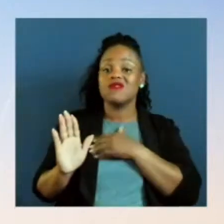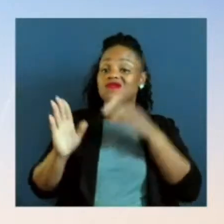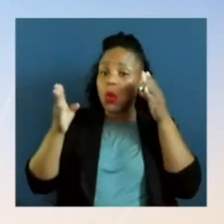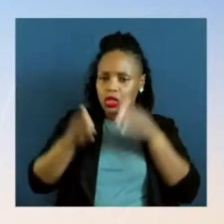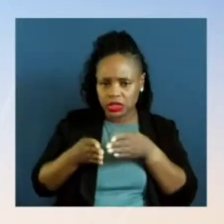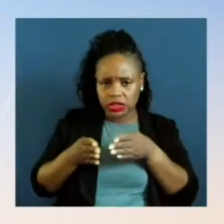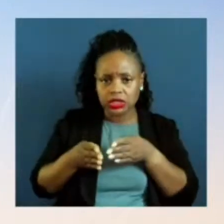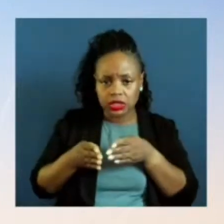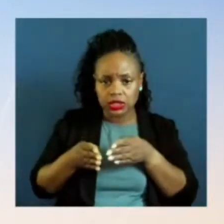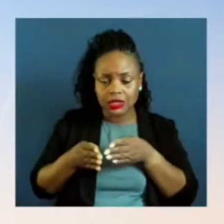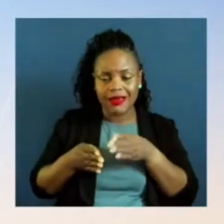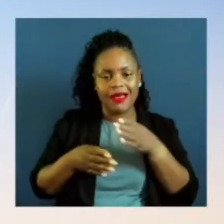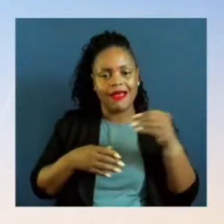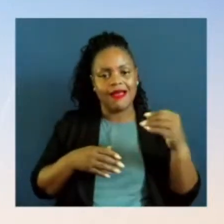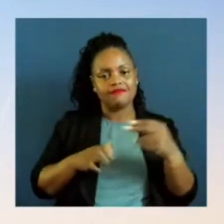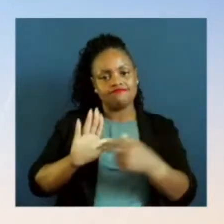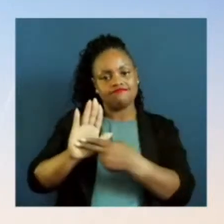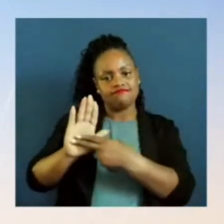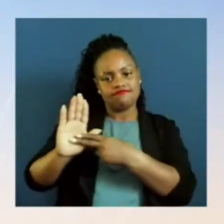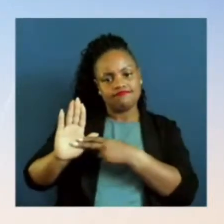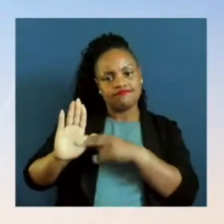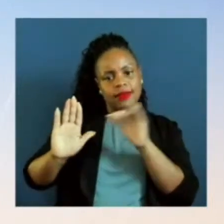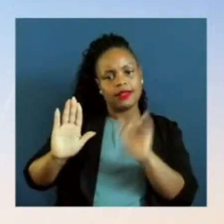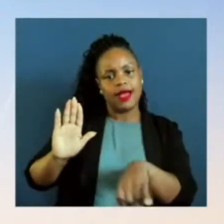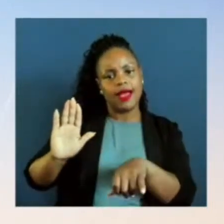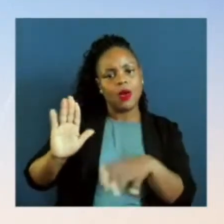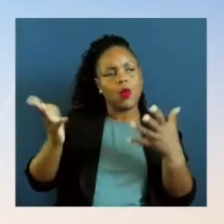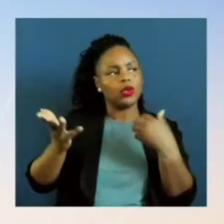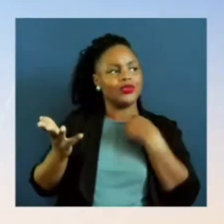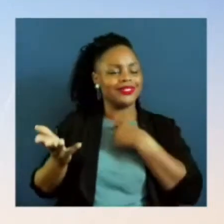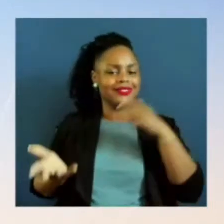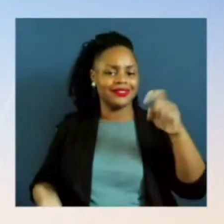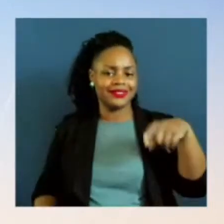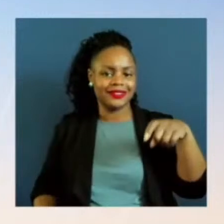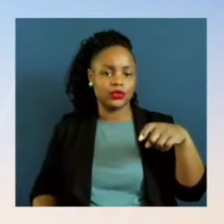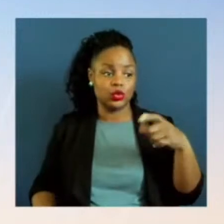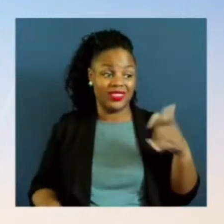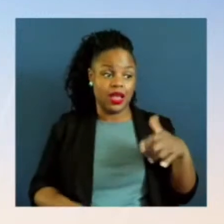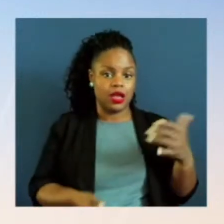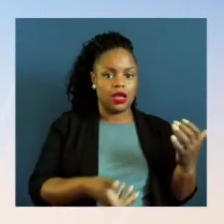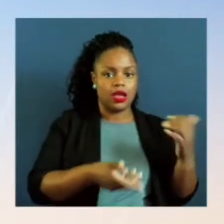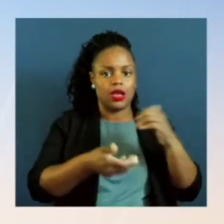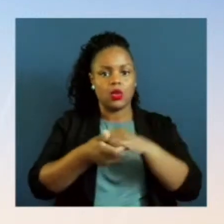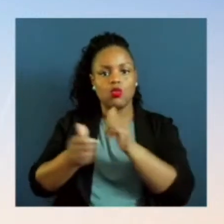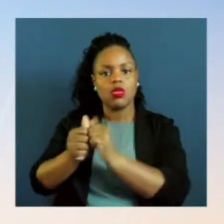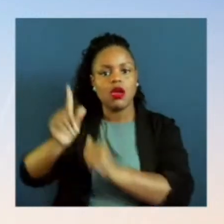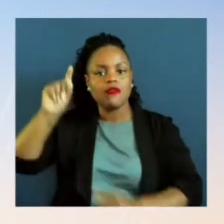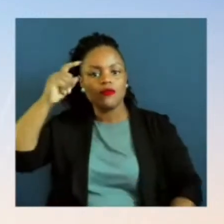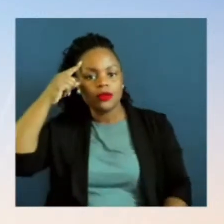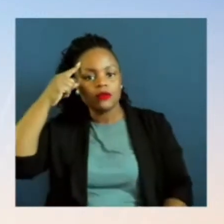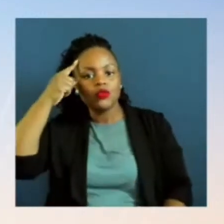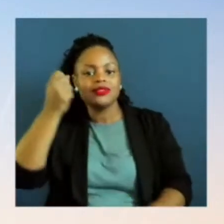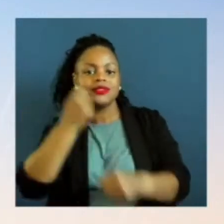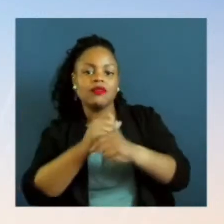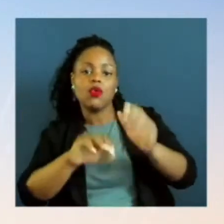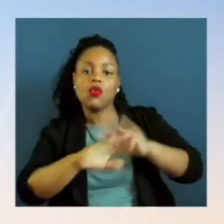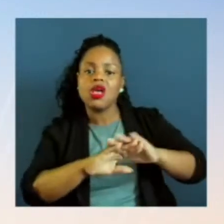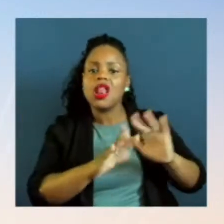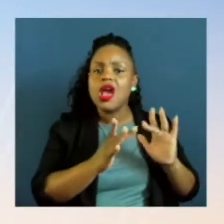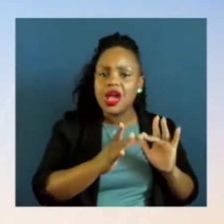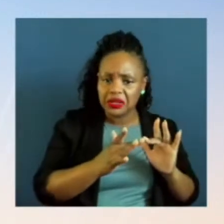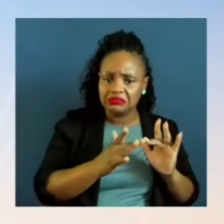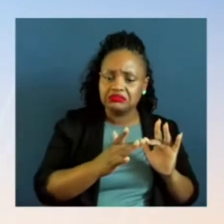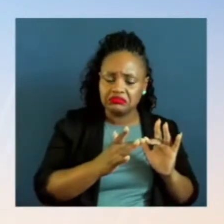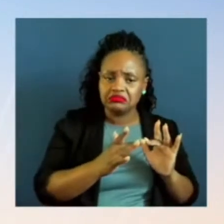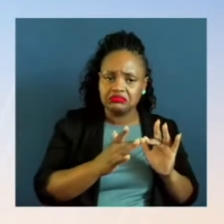highlight we're saying to Americans to do what they need to do in partnership with the government to be safe online. Last one in the If you're a back. small company just trying to protect yourself when it